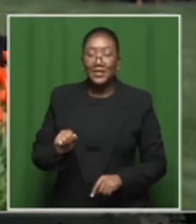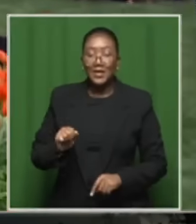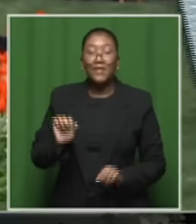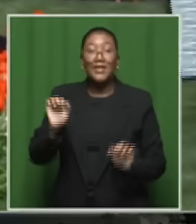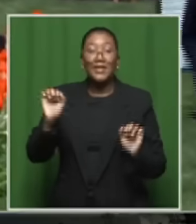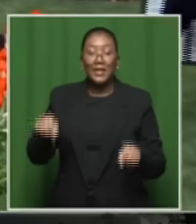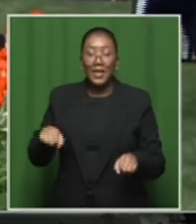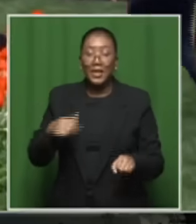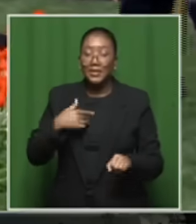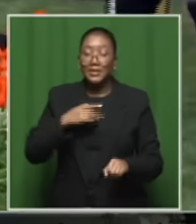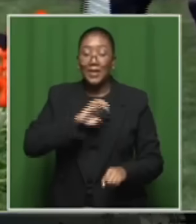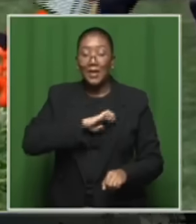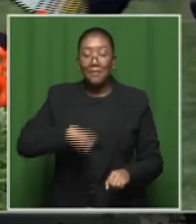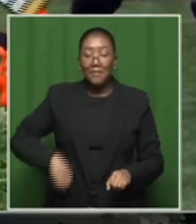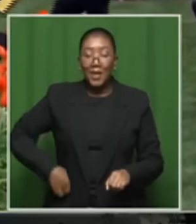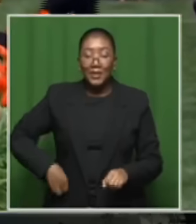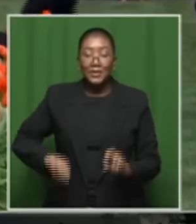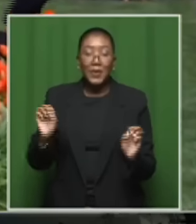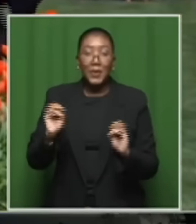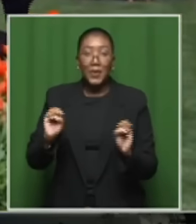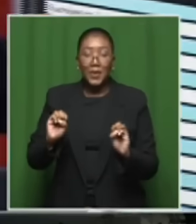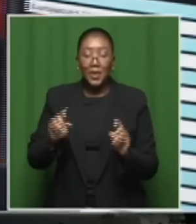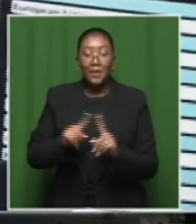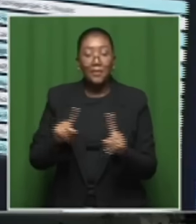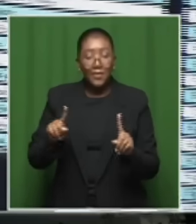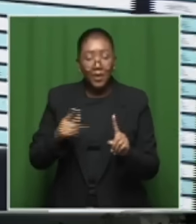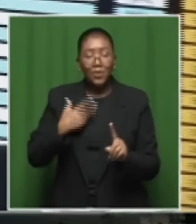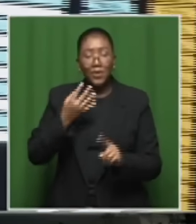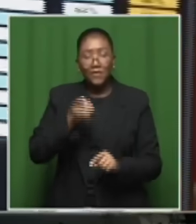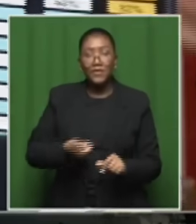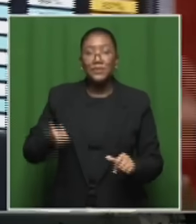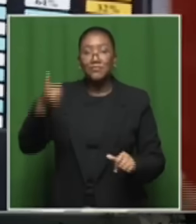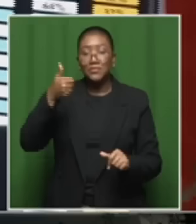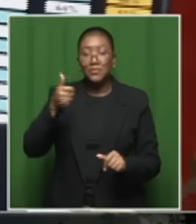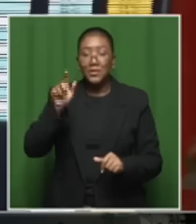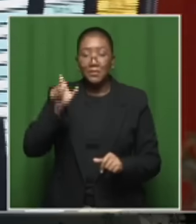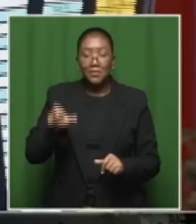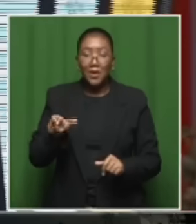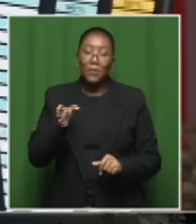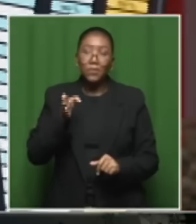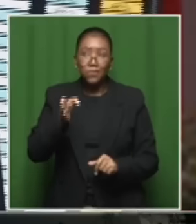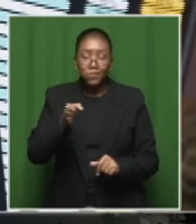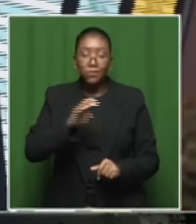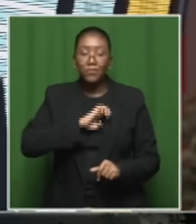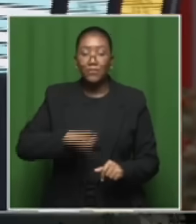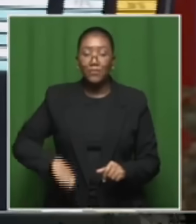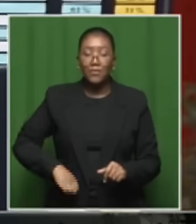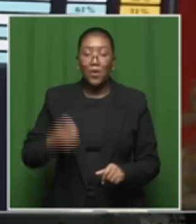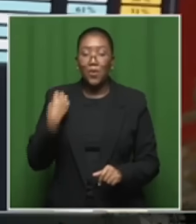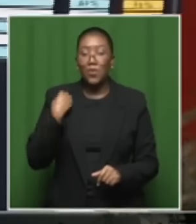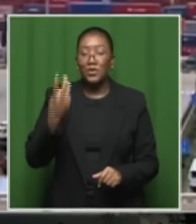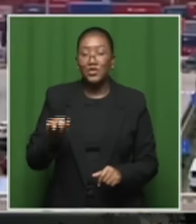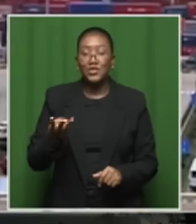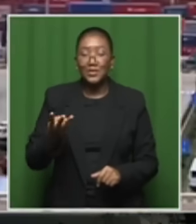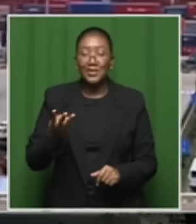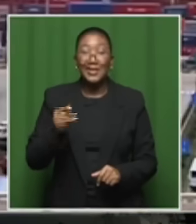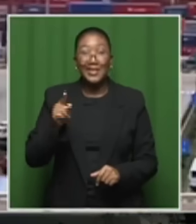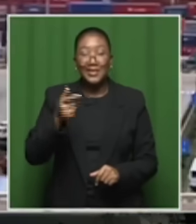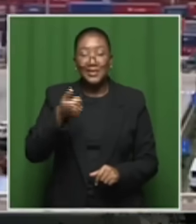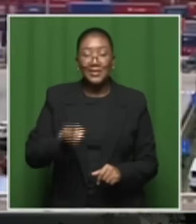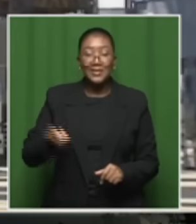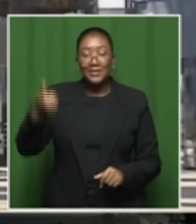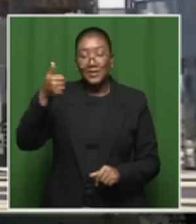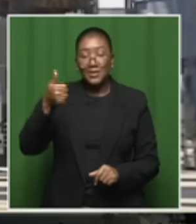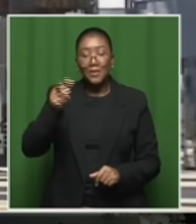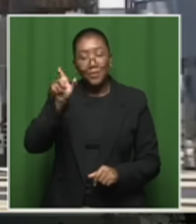no ambassador, but you have a senior person at the embassy in Washington. And that senior person is the very